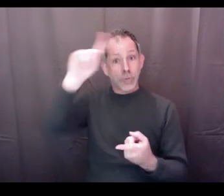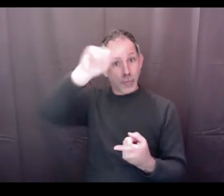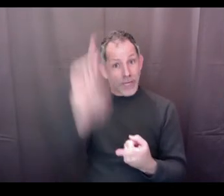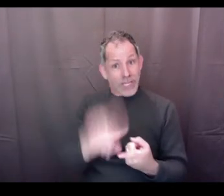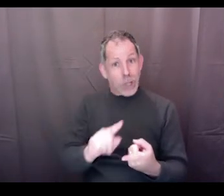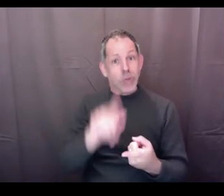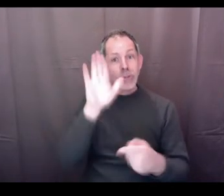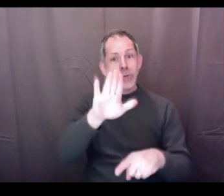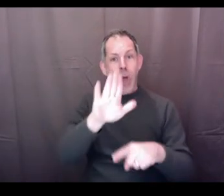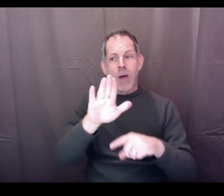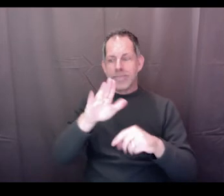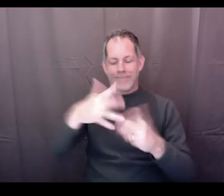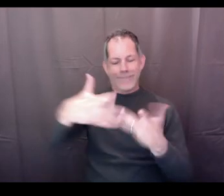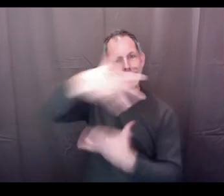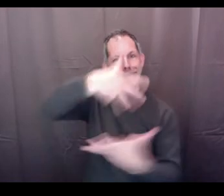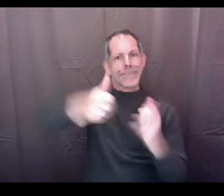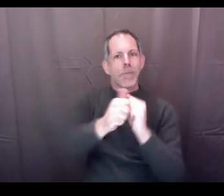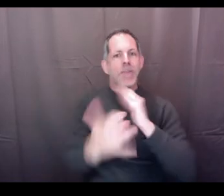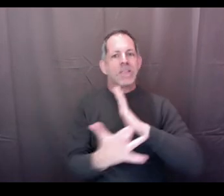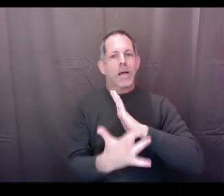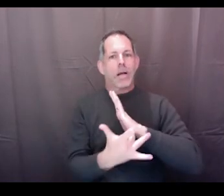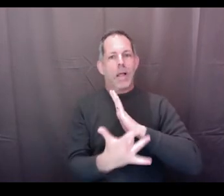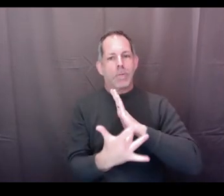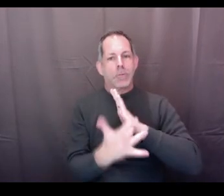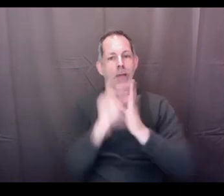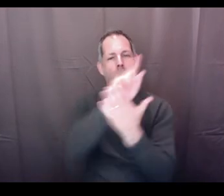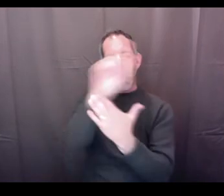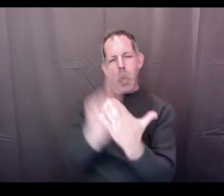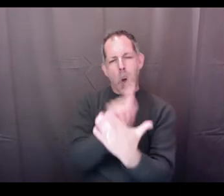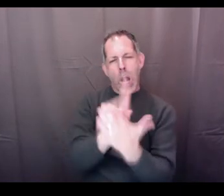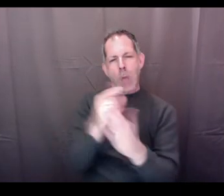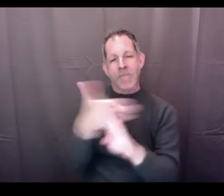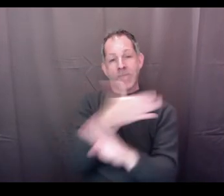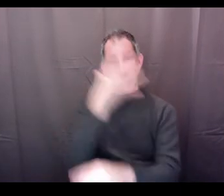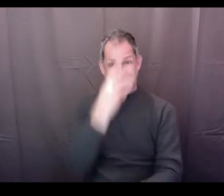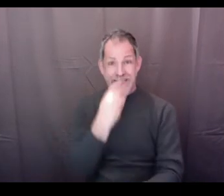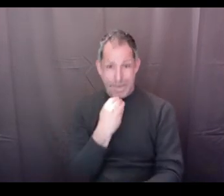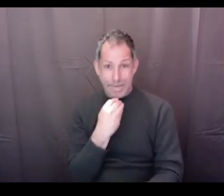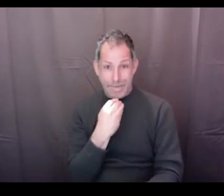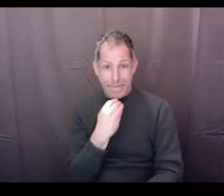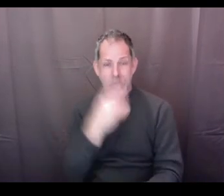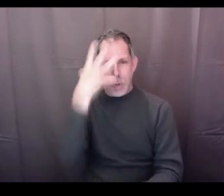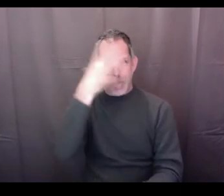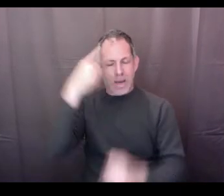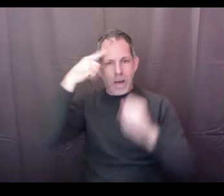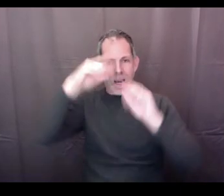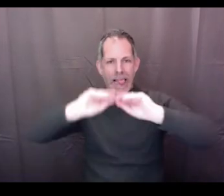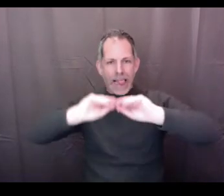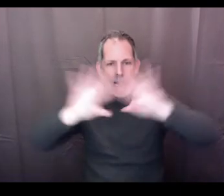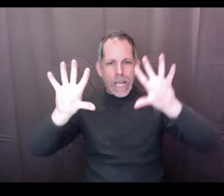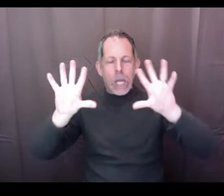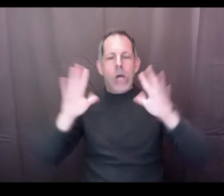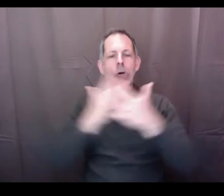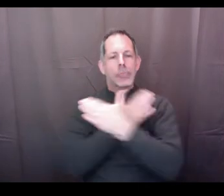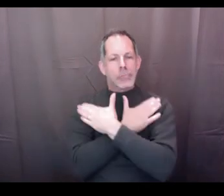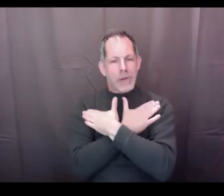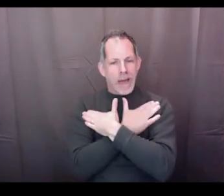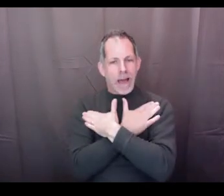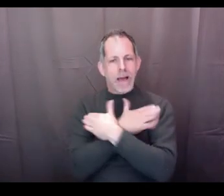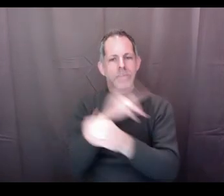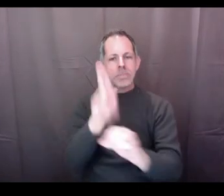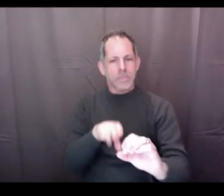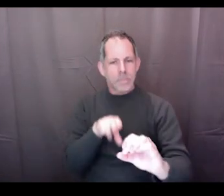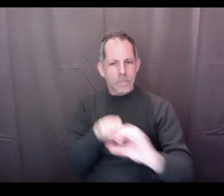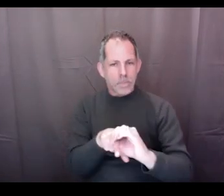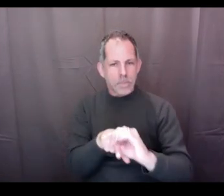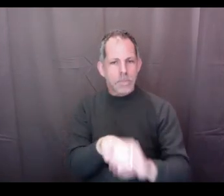screen so that your brain can relax and help you get ready for sleep. Limit exposure to television news. I learned